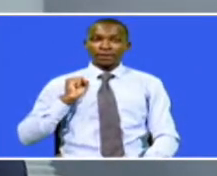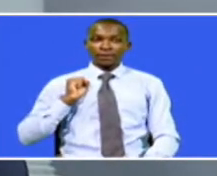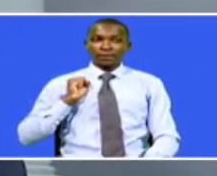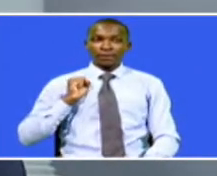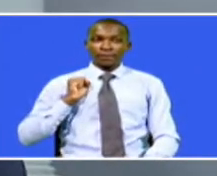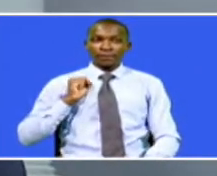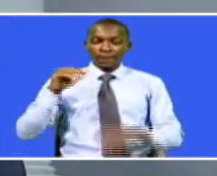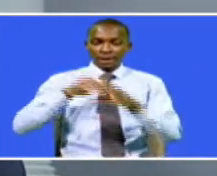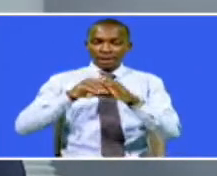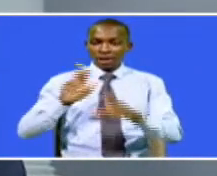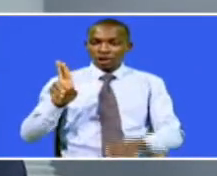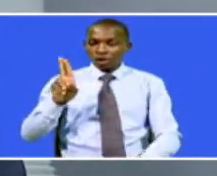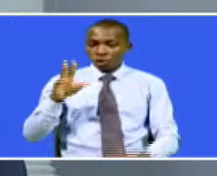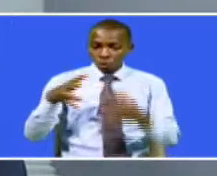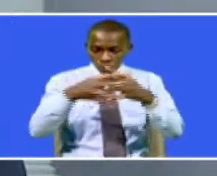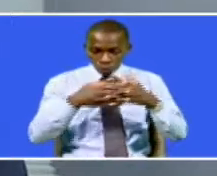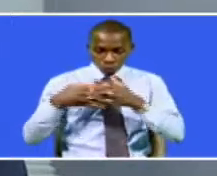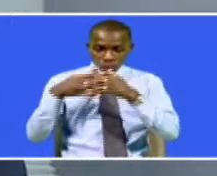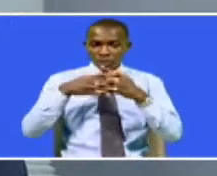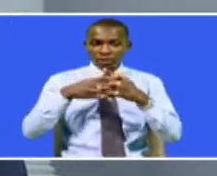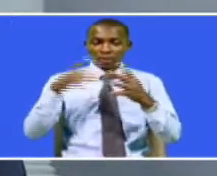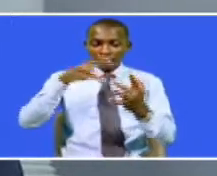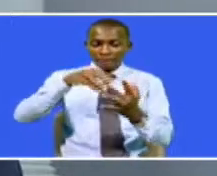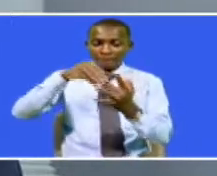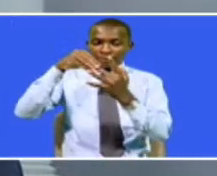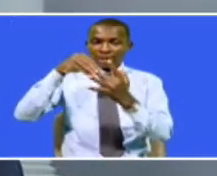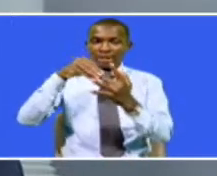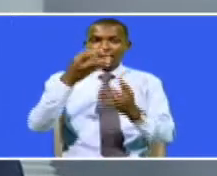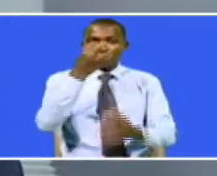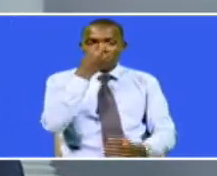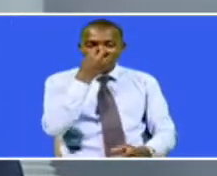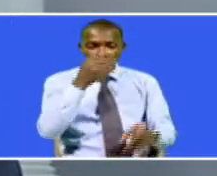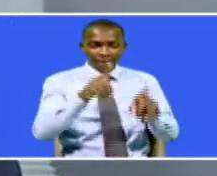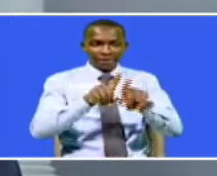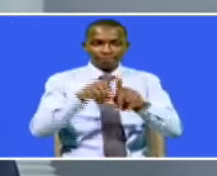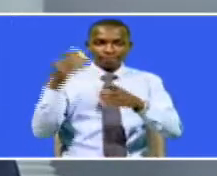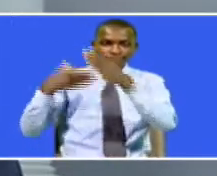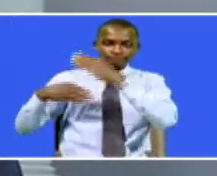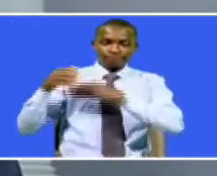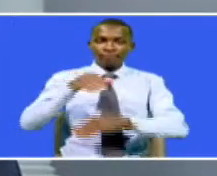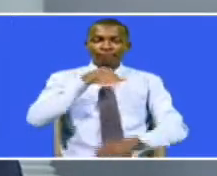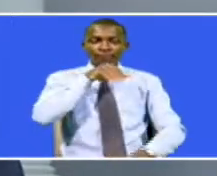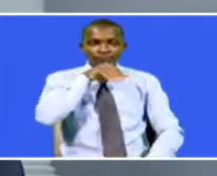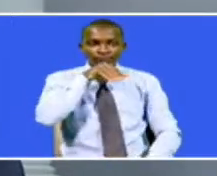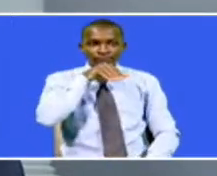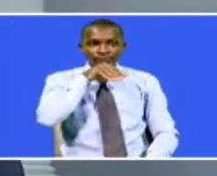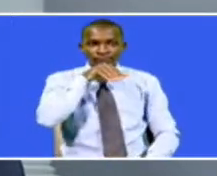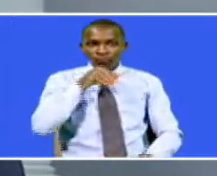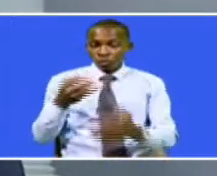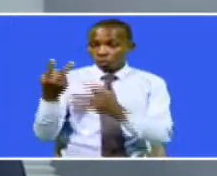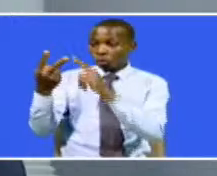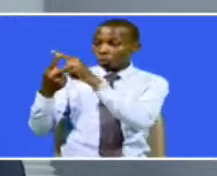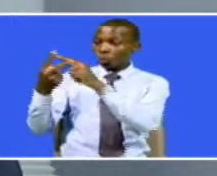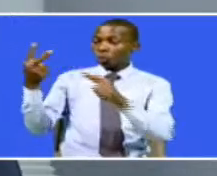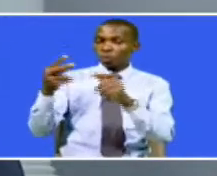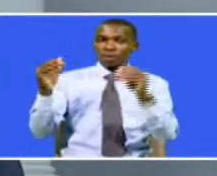Kenyatta, President-elect William Ruto, and former Prime Minister Raila Odinga. The delegation, led